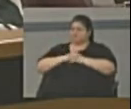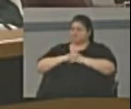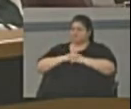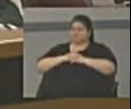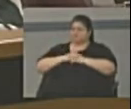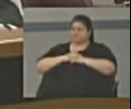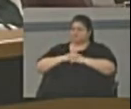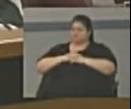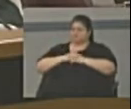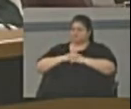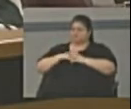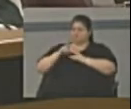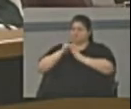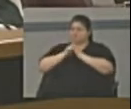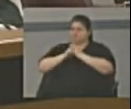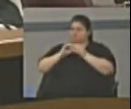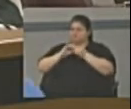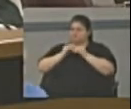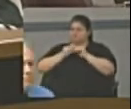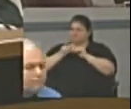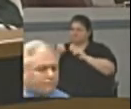Move to agenda item number 16.